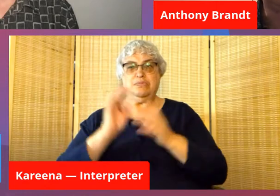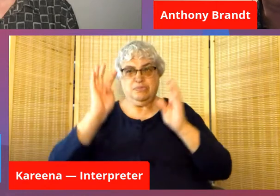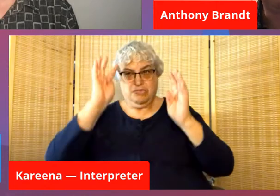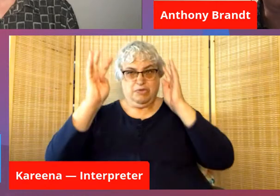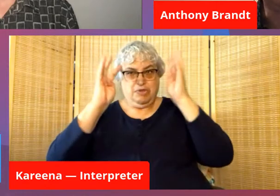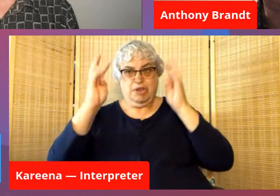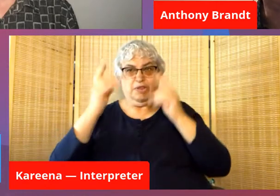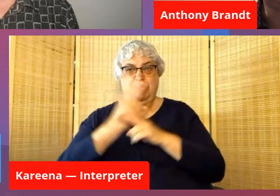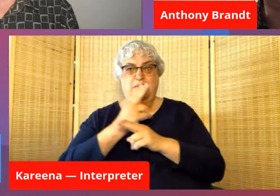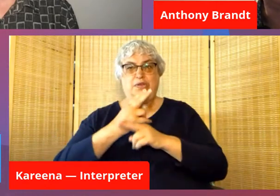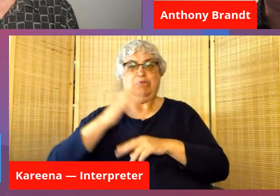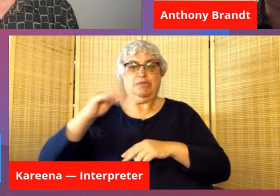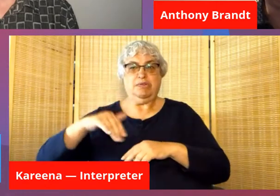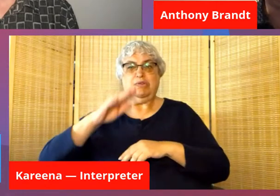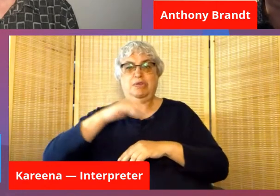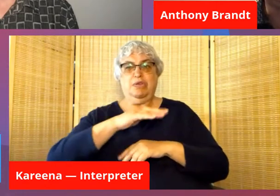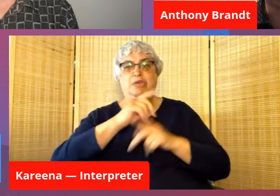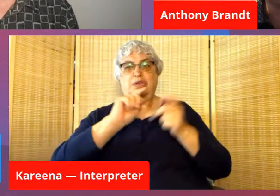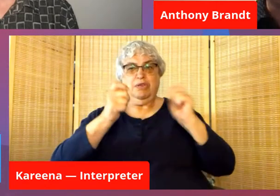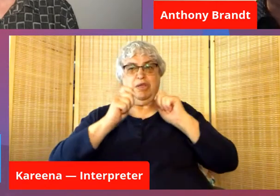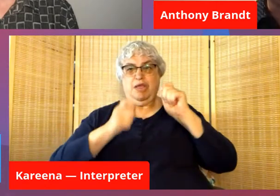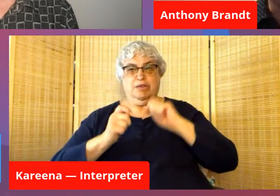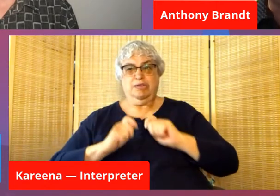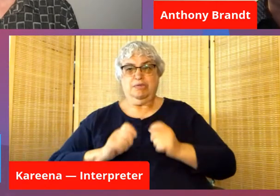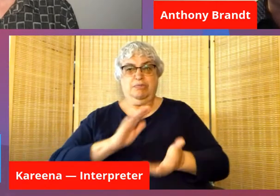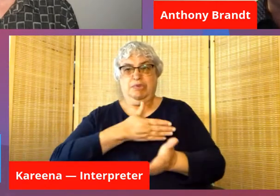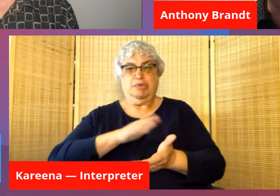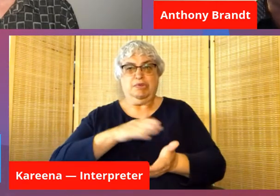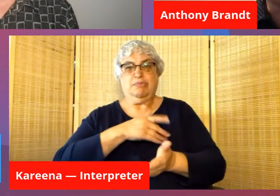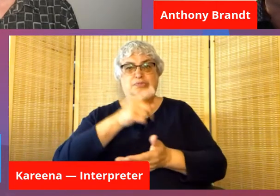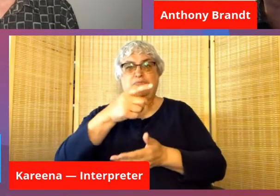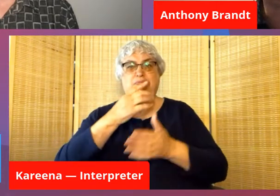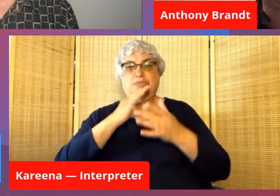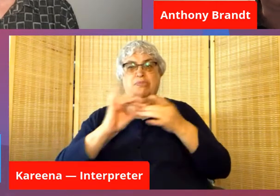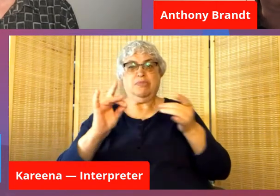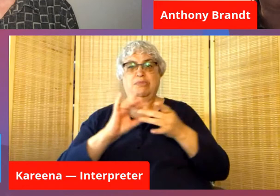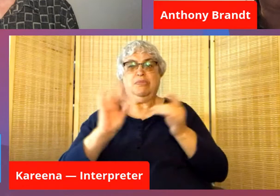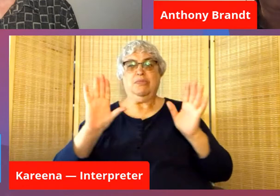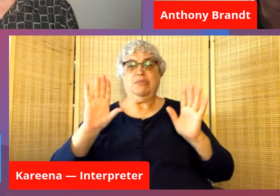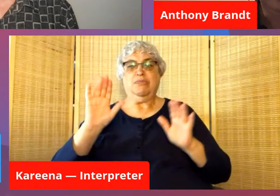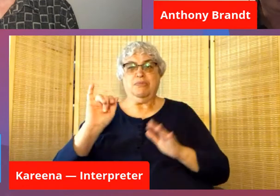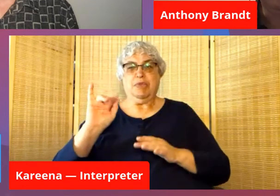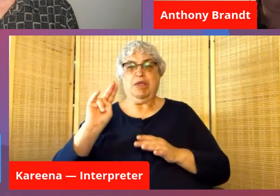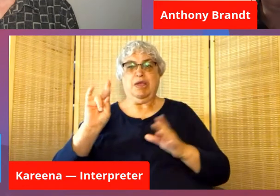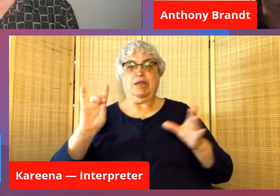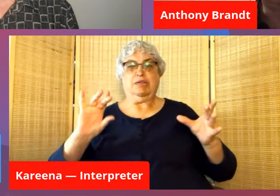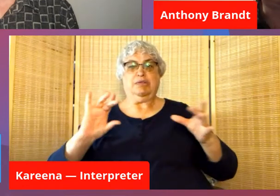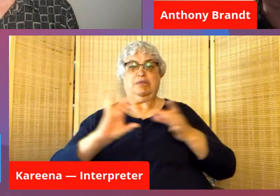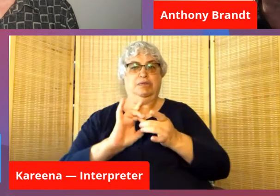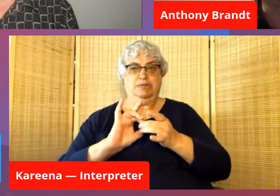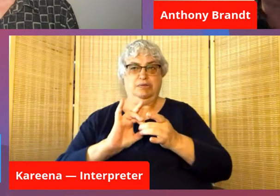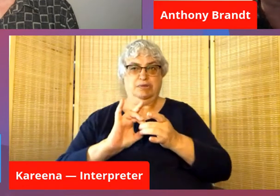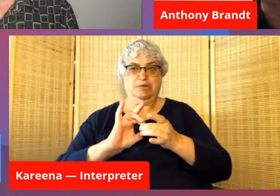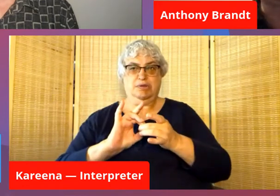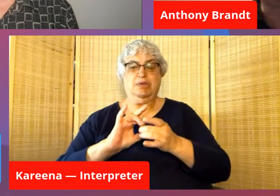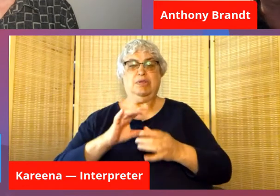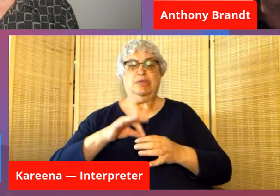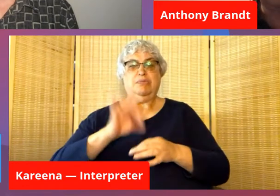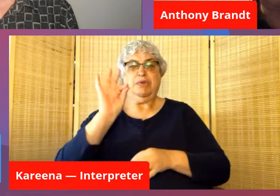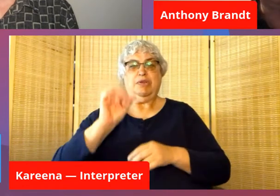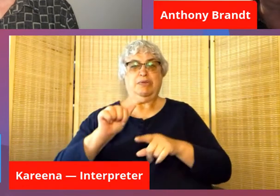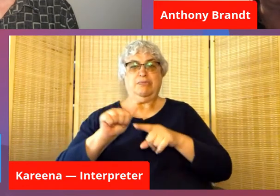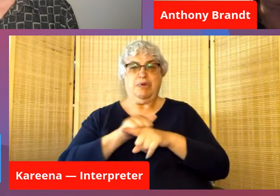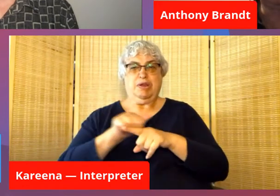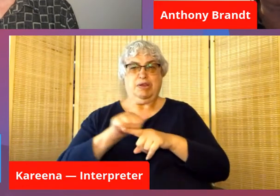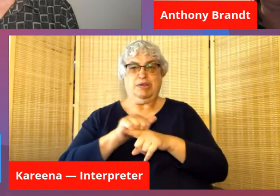of patterns is fundamental to how we, as you so beautifully put it, bind ourselves together. And, you know, spiritual practices